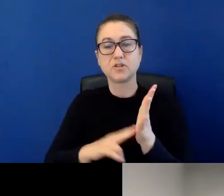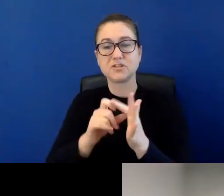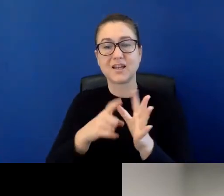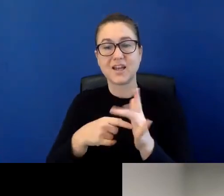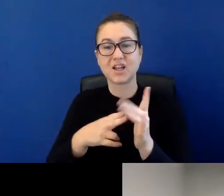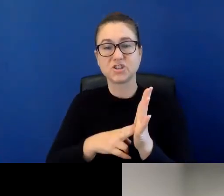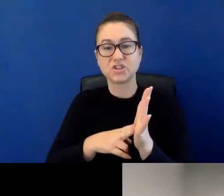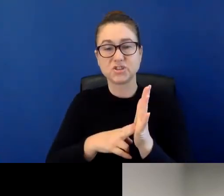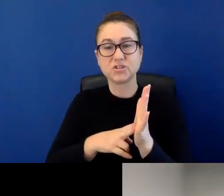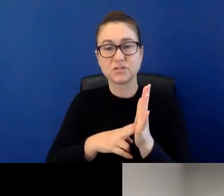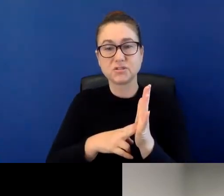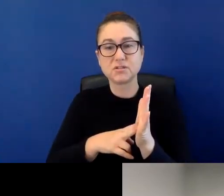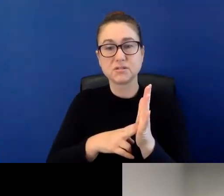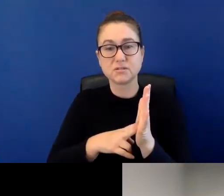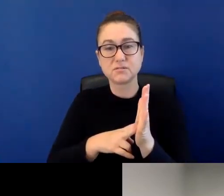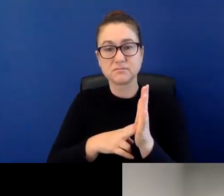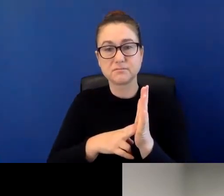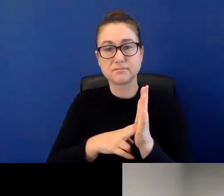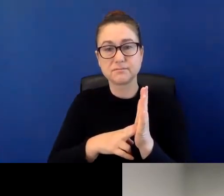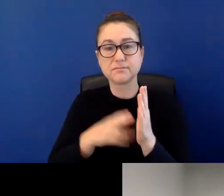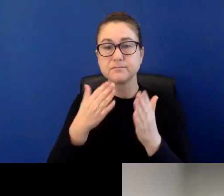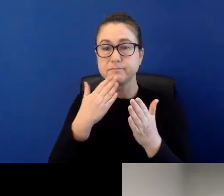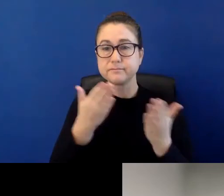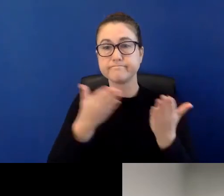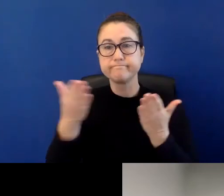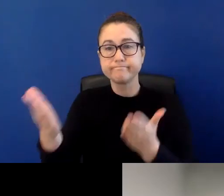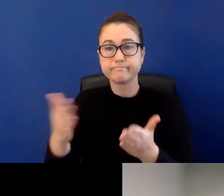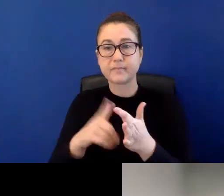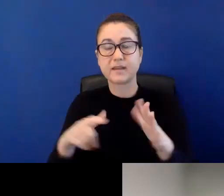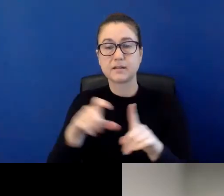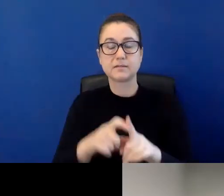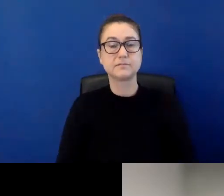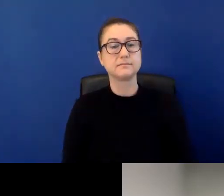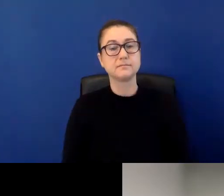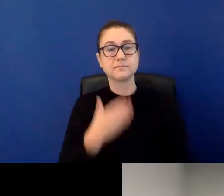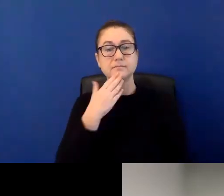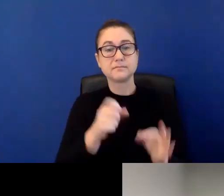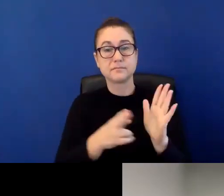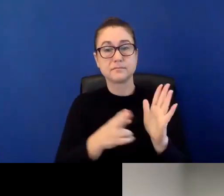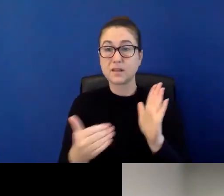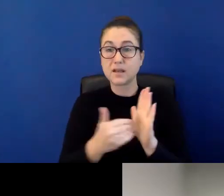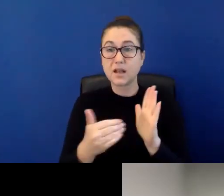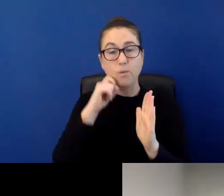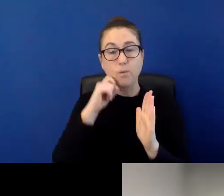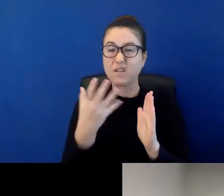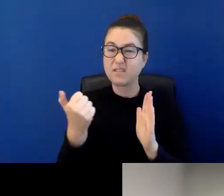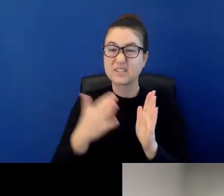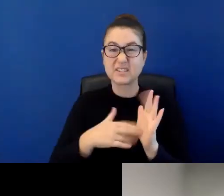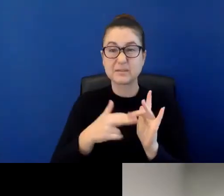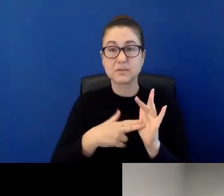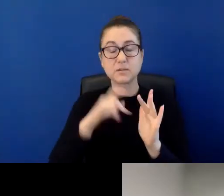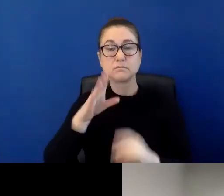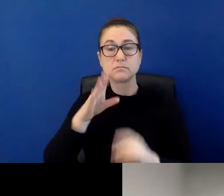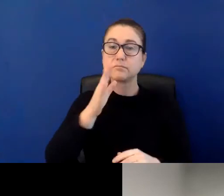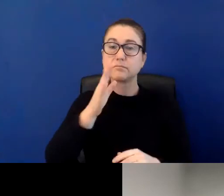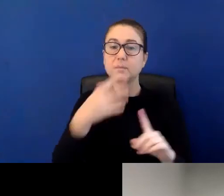and we welcome her here today. Back to you, Ed. Thanks, Ben. I'm now going to spend the next 5 or 6 minutes giving a